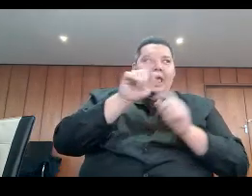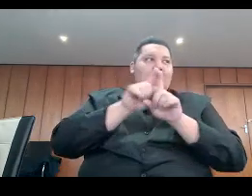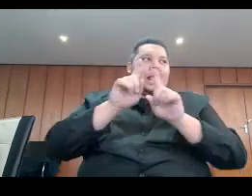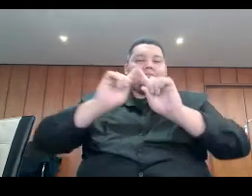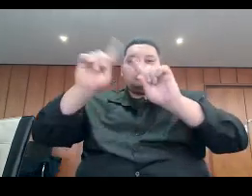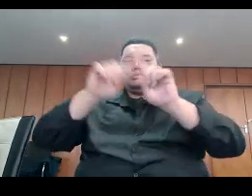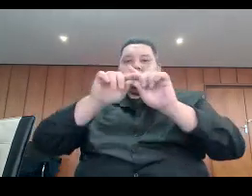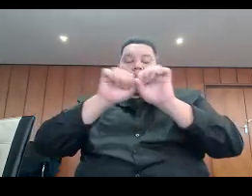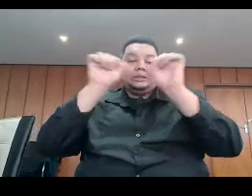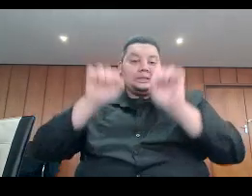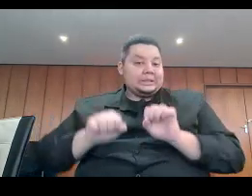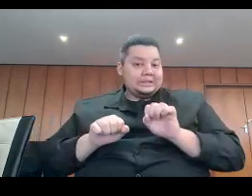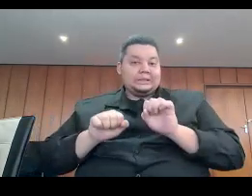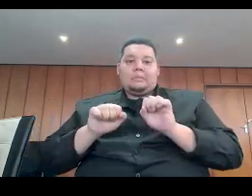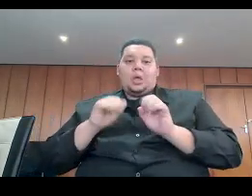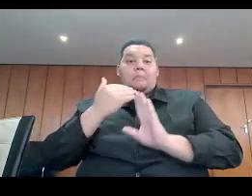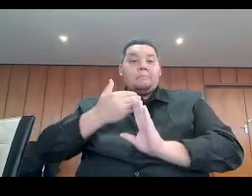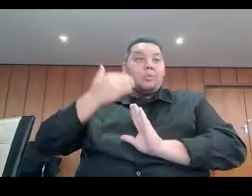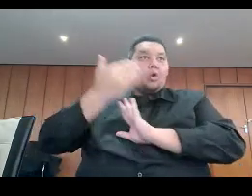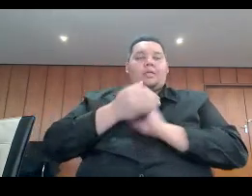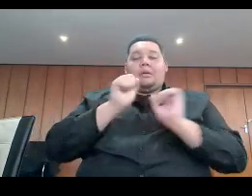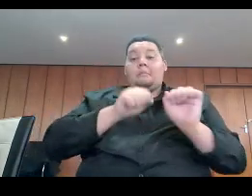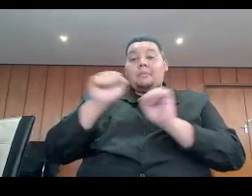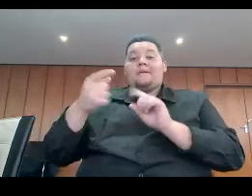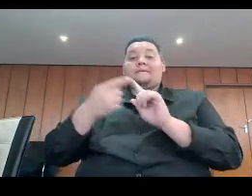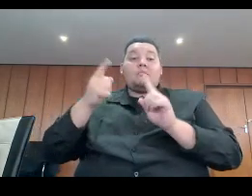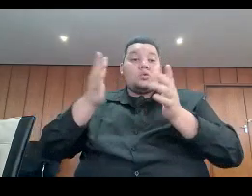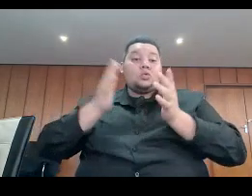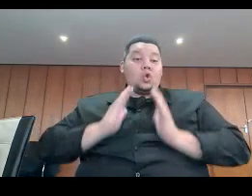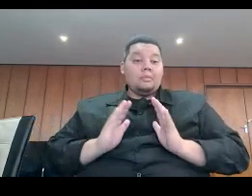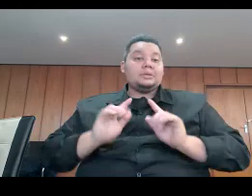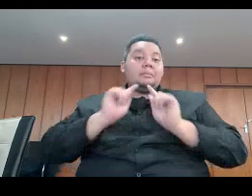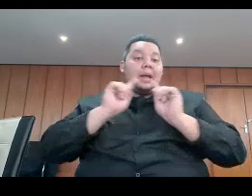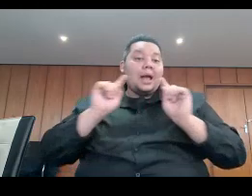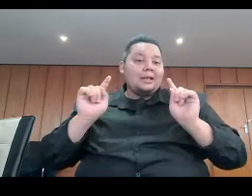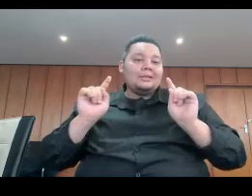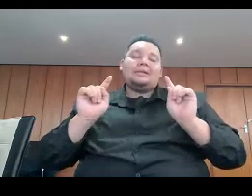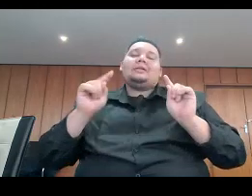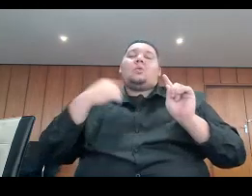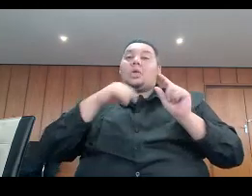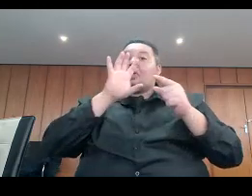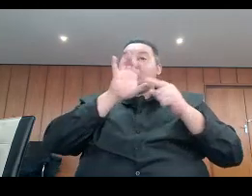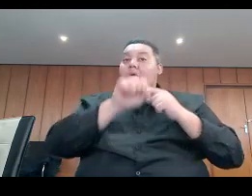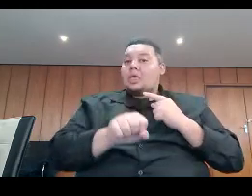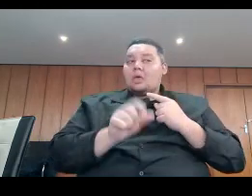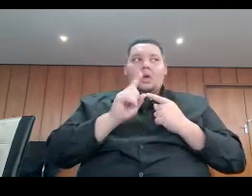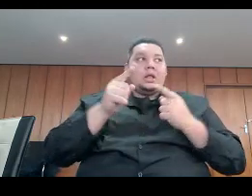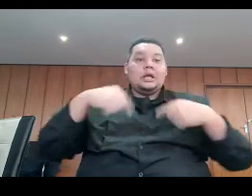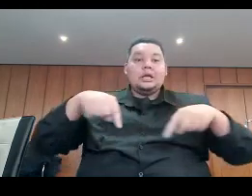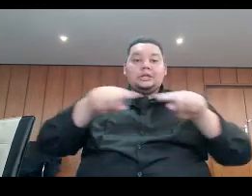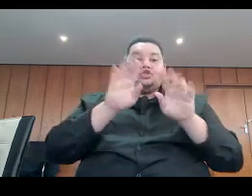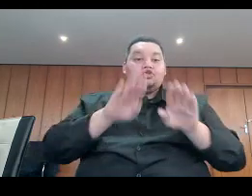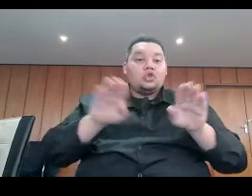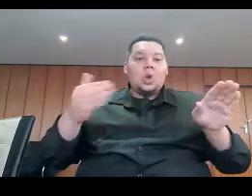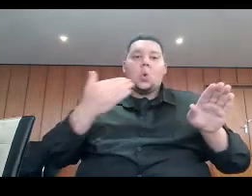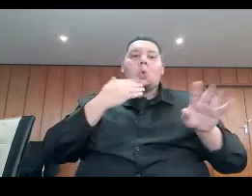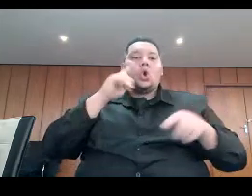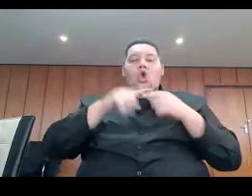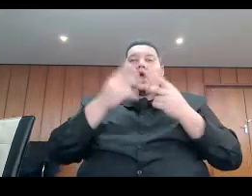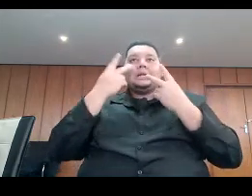are actually beyond the abilities of humans, right? Yet we will find children that cannot